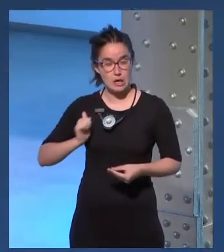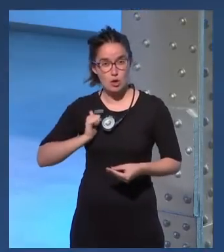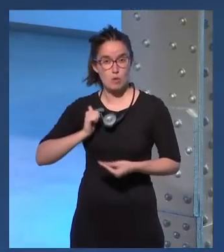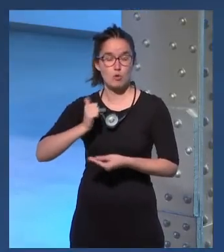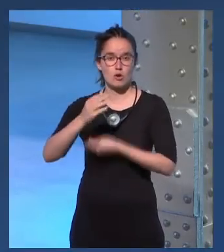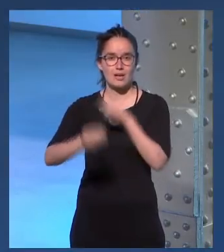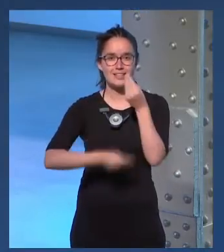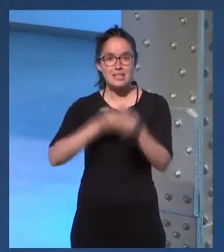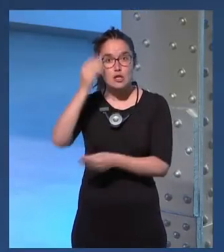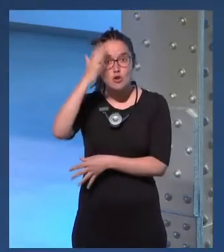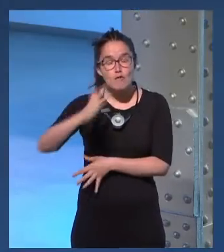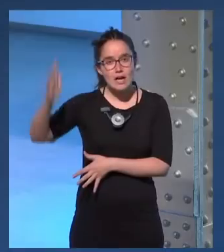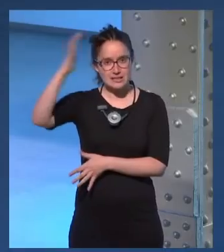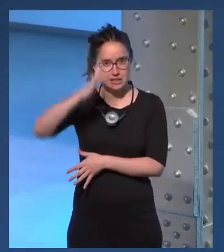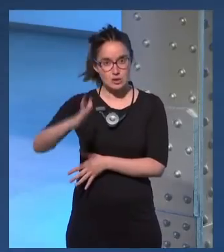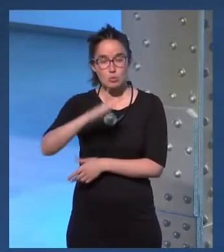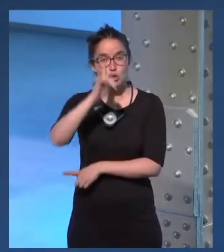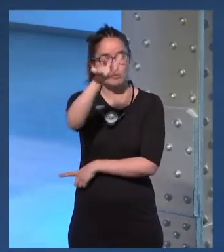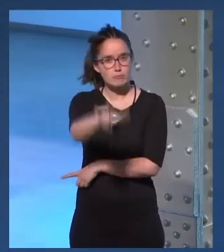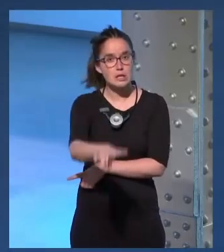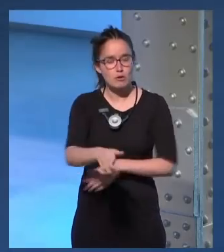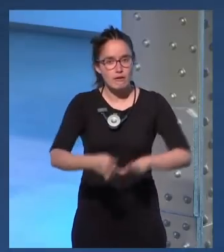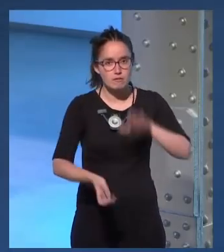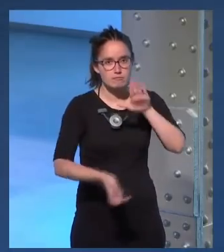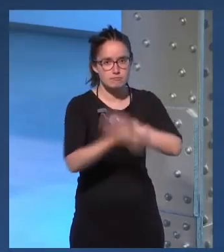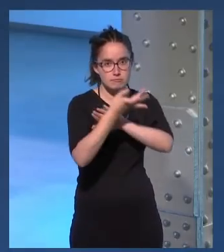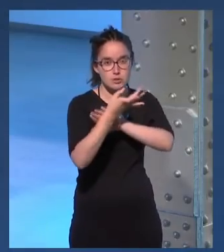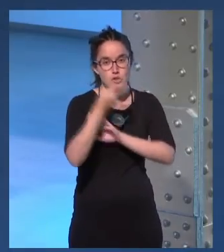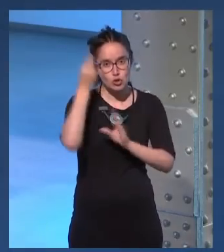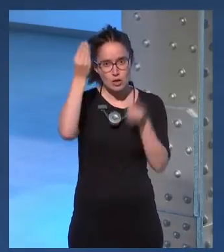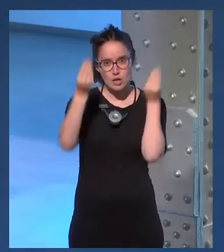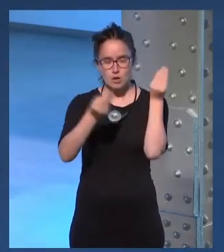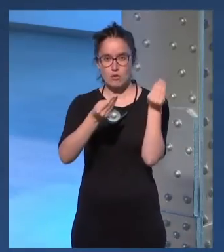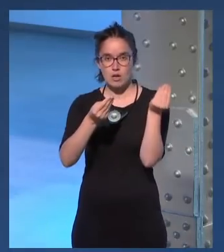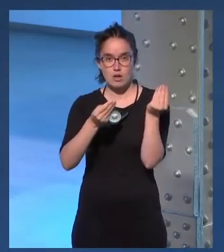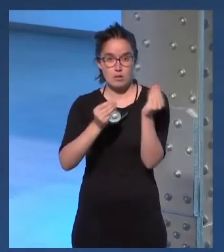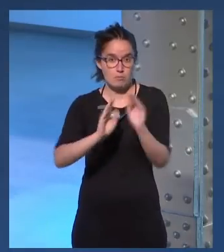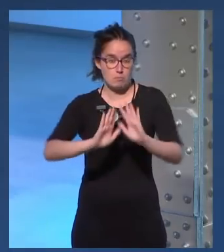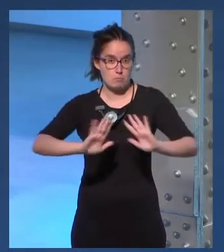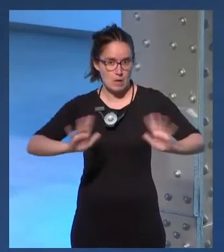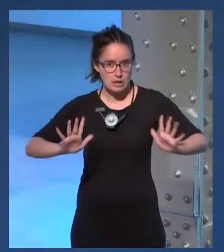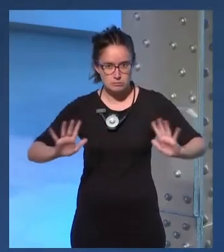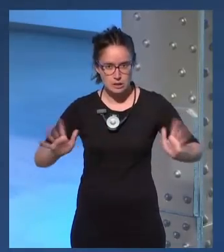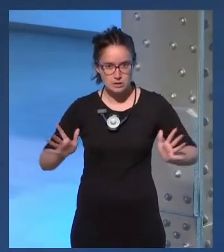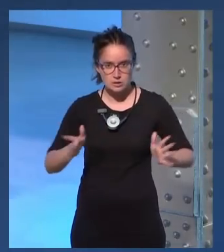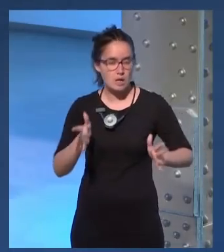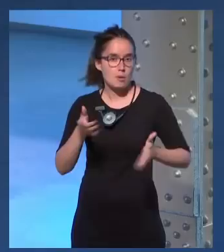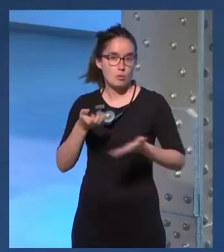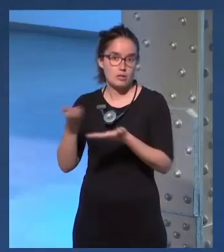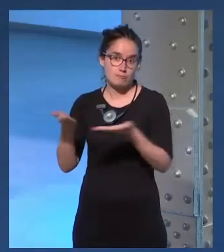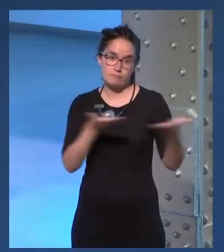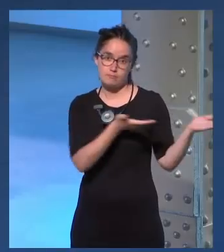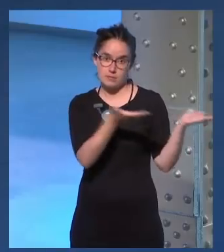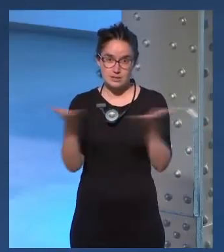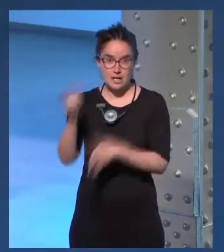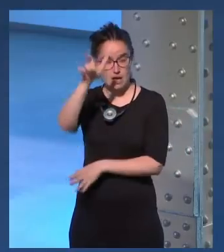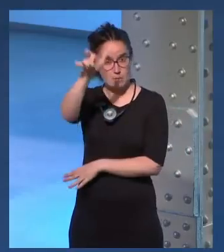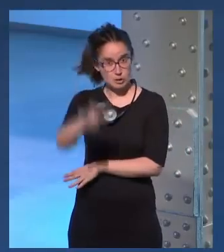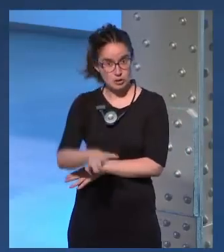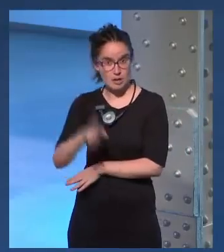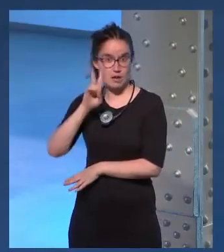she's doing in the science fiction and fantastic genre, and with all the characters that she's creating. And